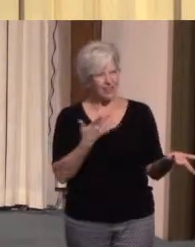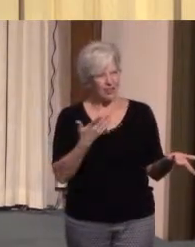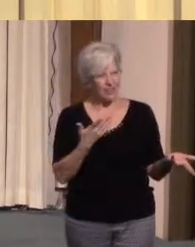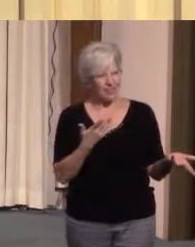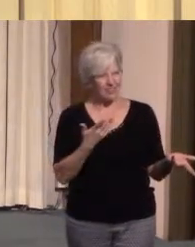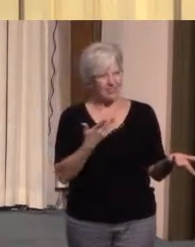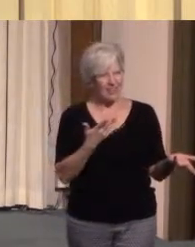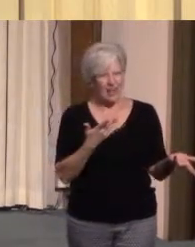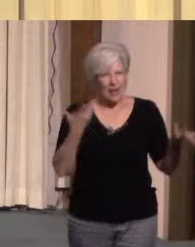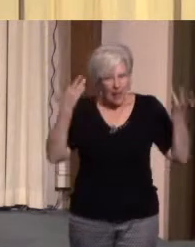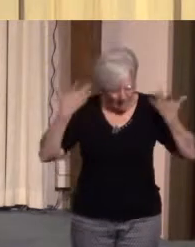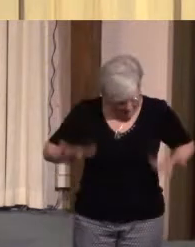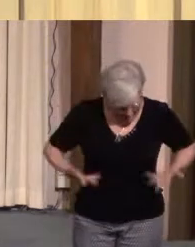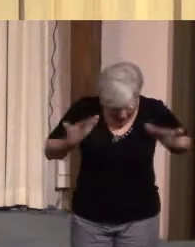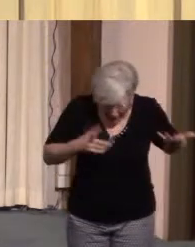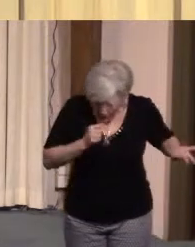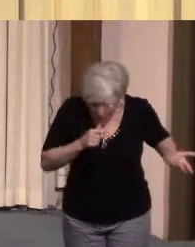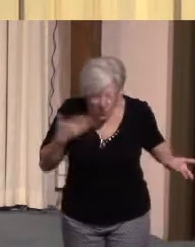but